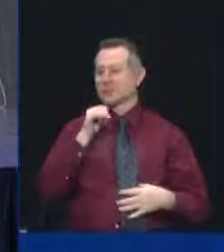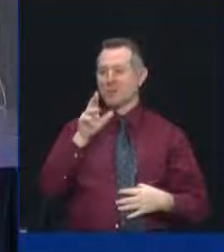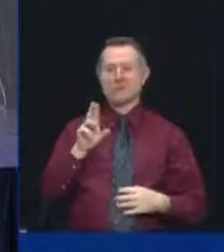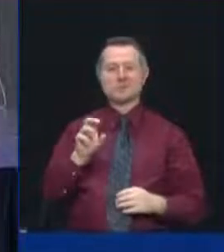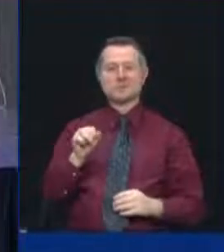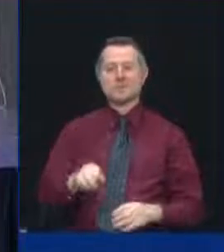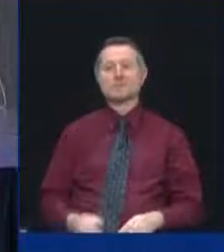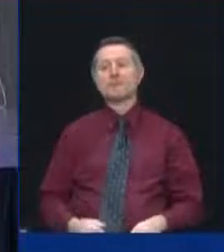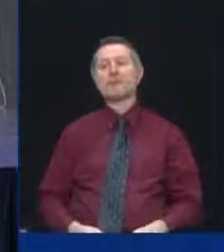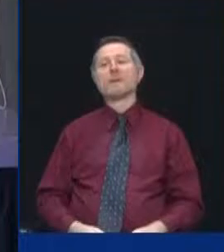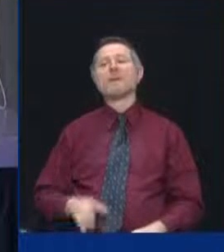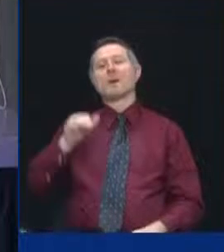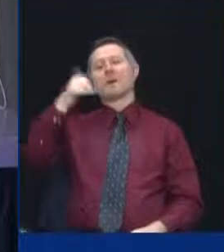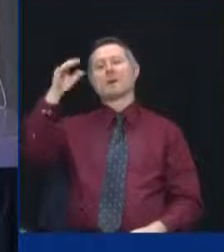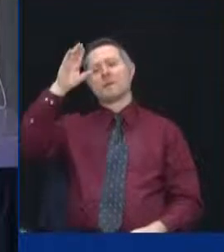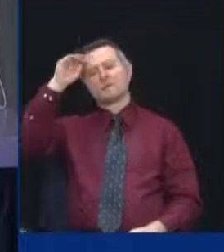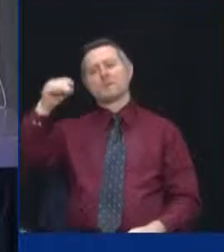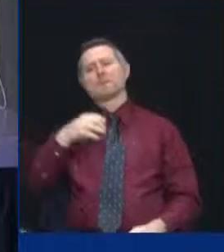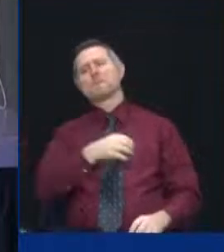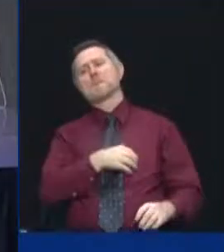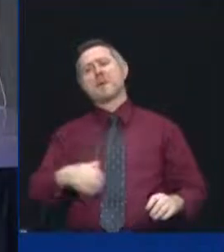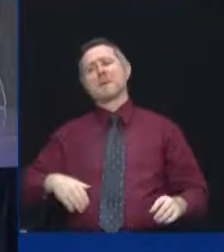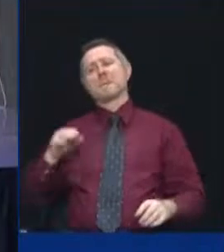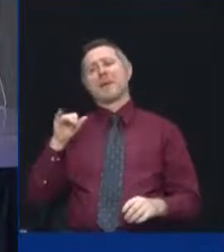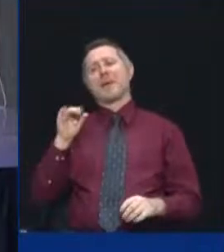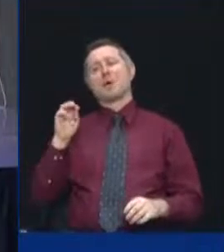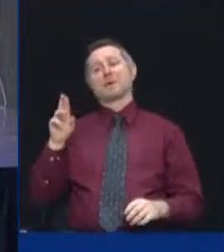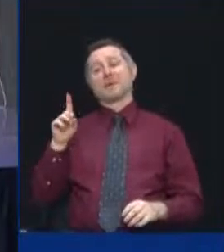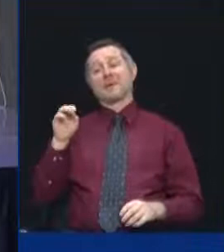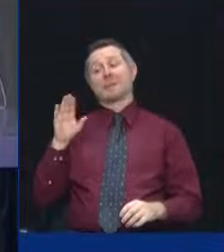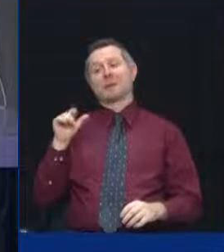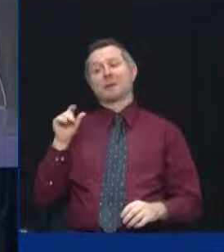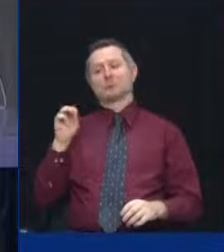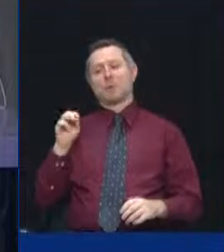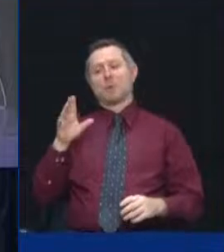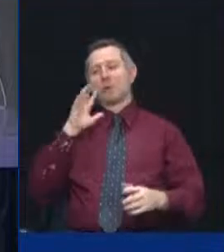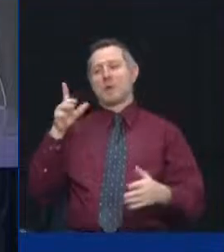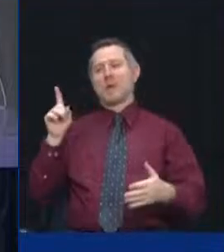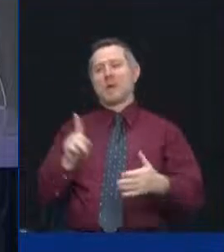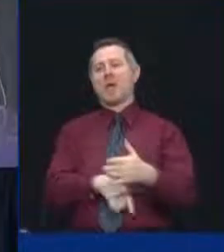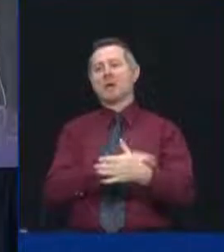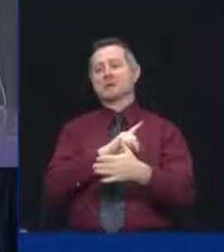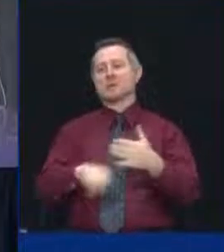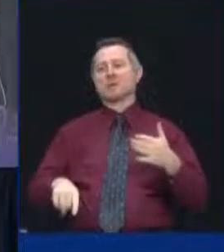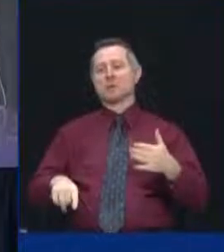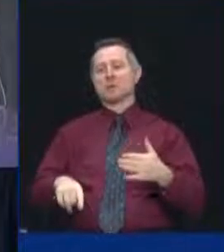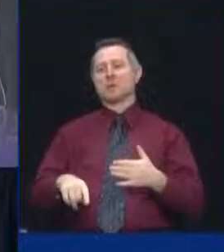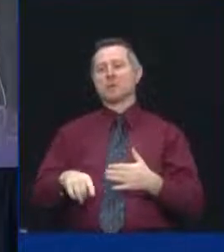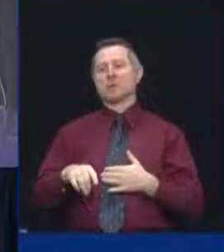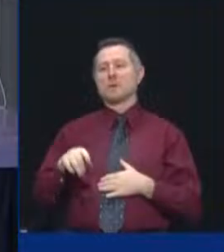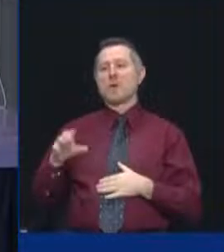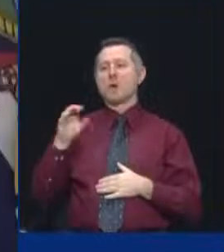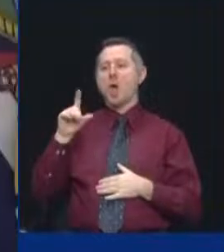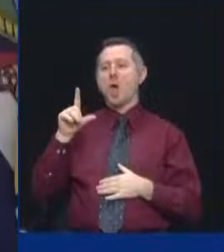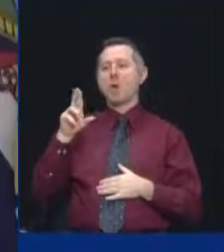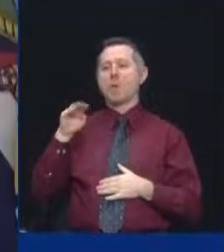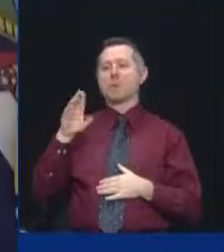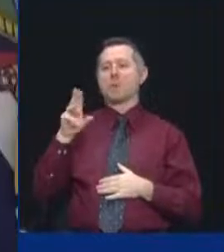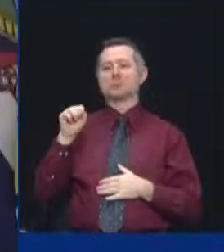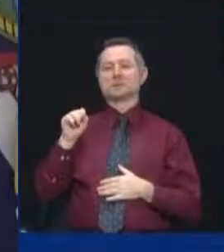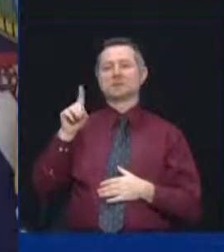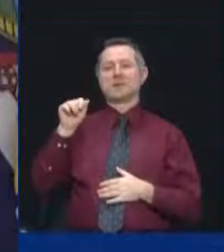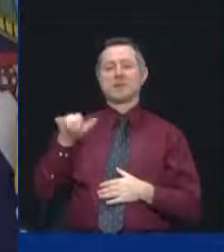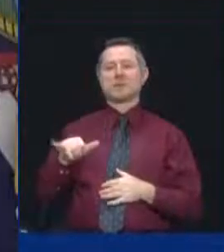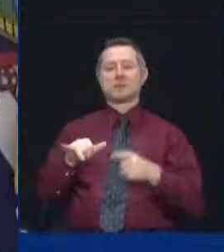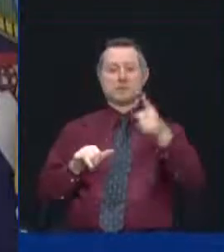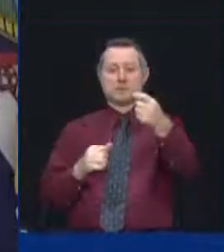Mayor de Blasio is effectively canceling Columbus Day. Do you support that decision? What are your thoughts on it? Let me give you